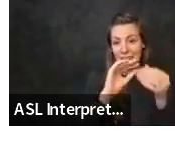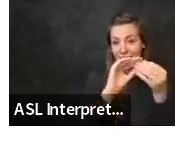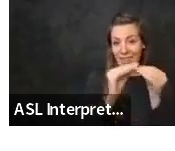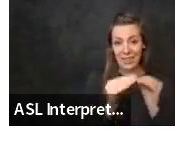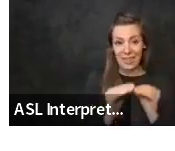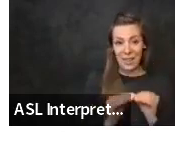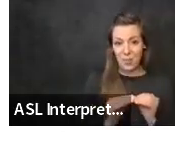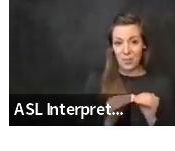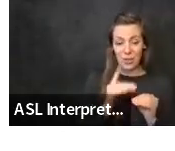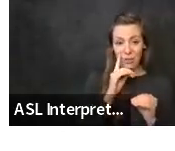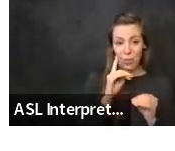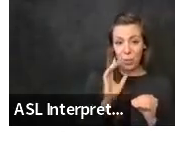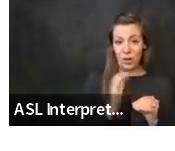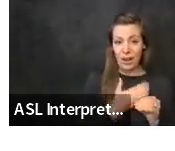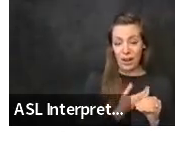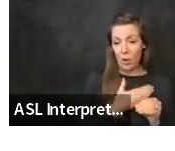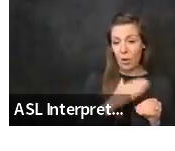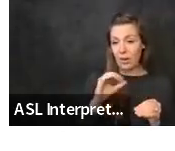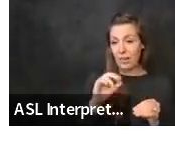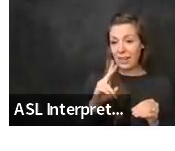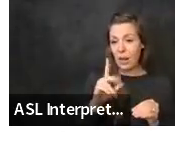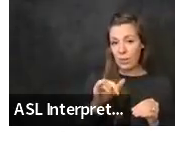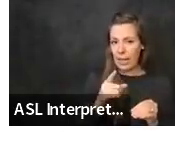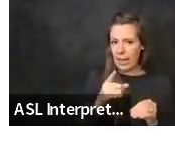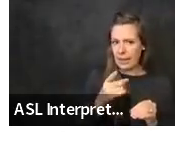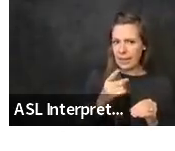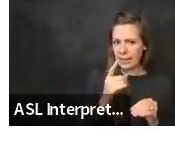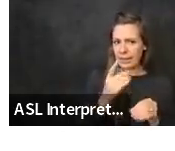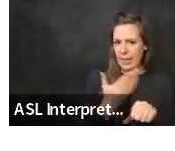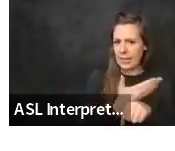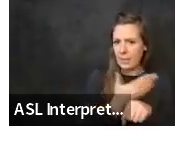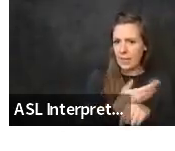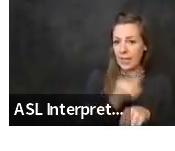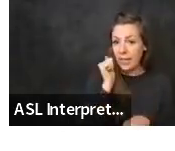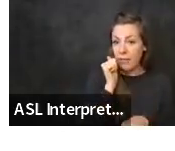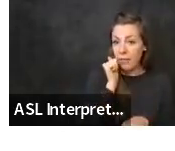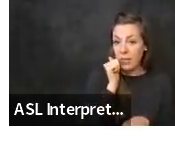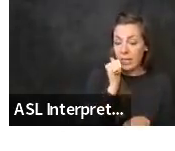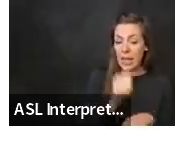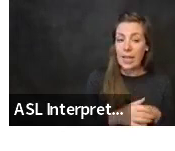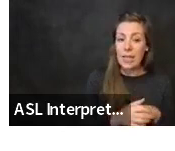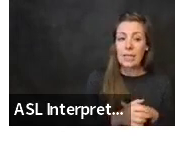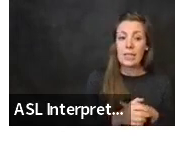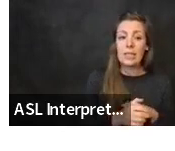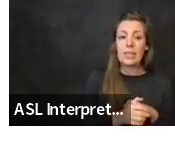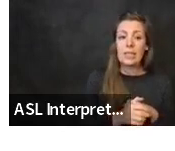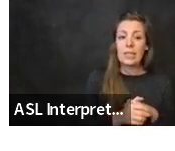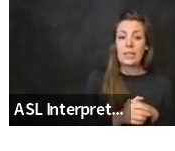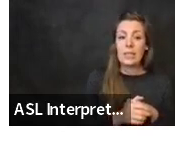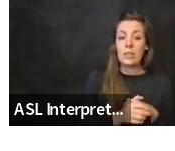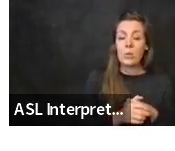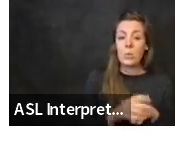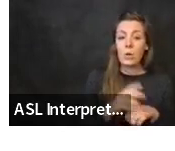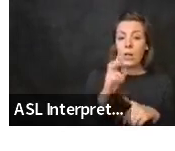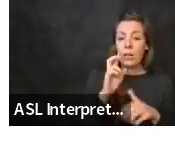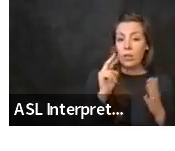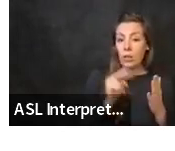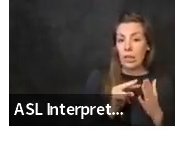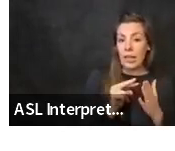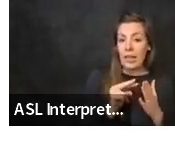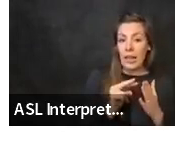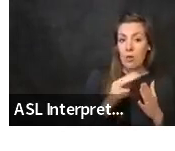and this is updated daily, when we look at relative risk between unvaccinated and